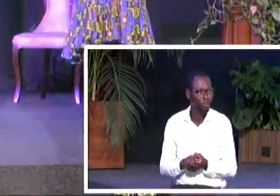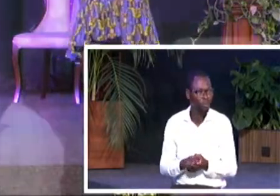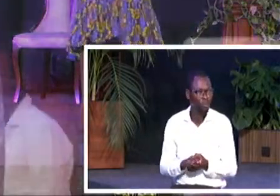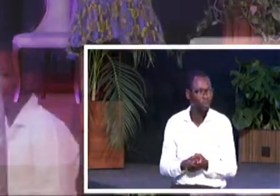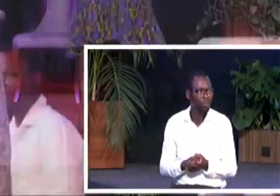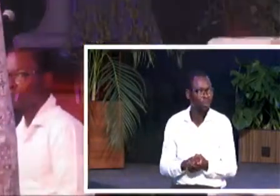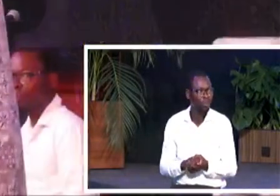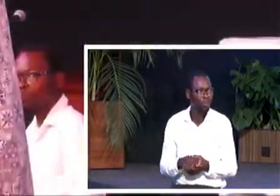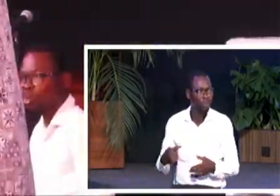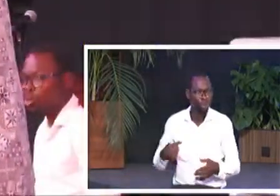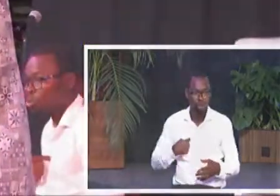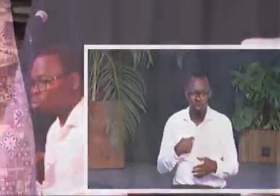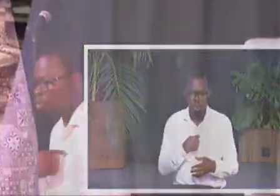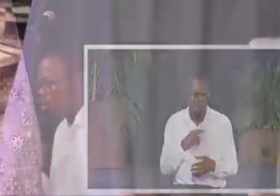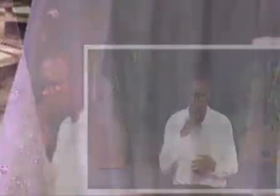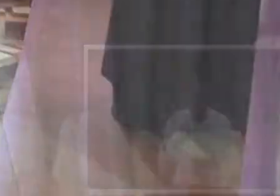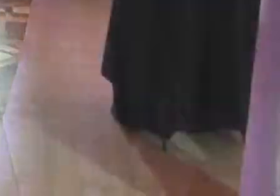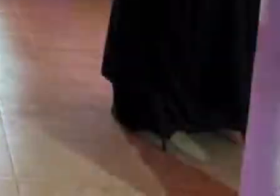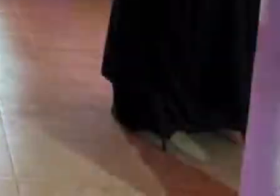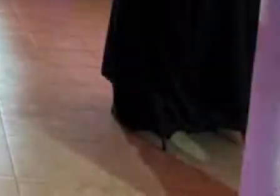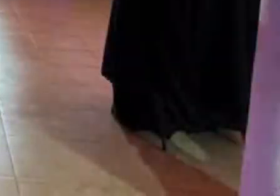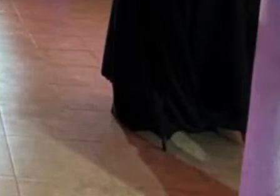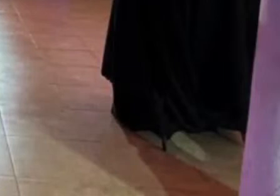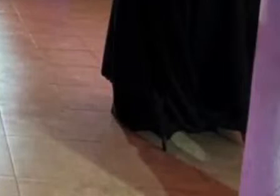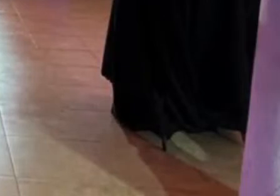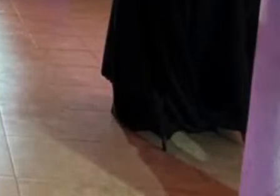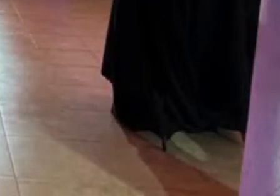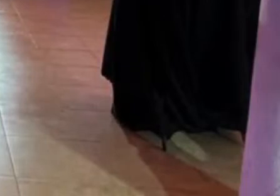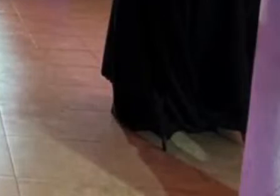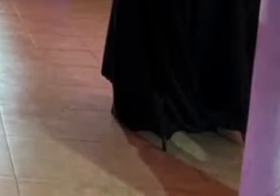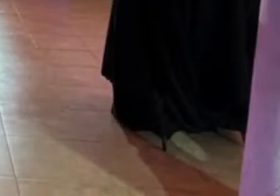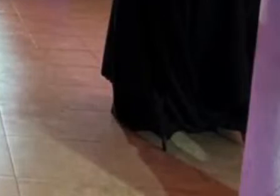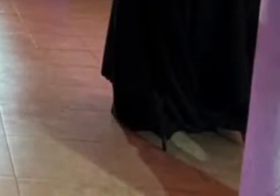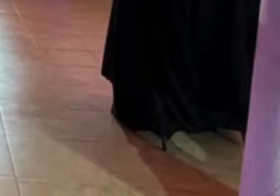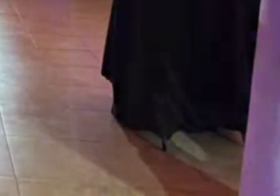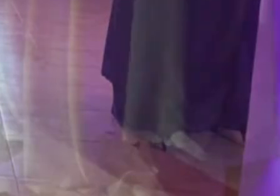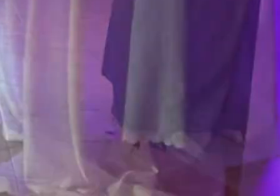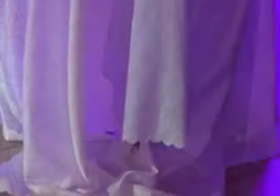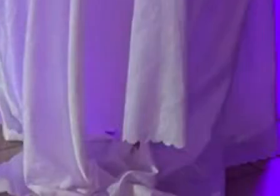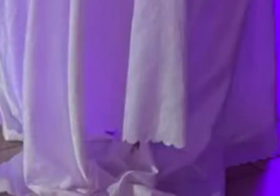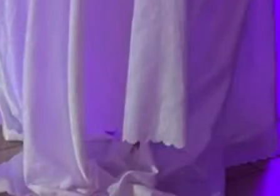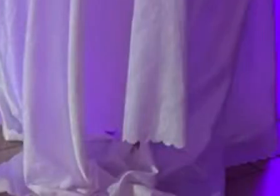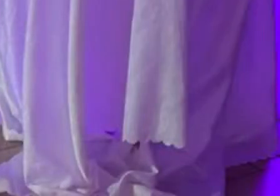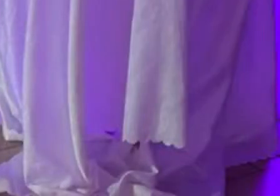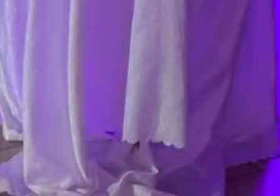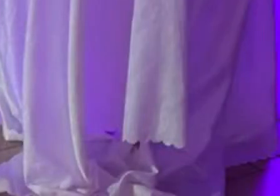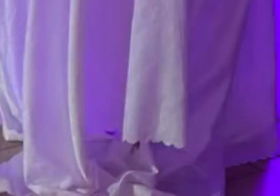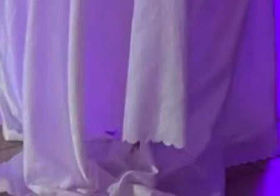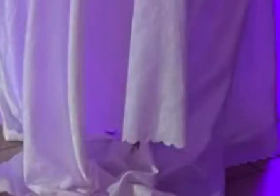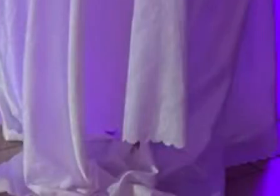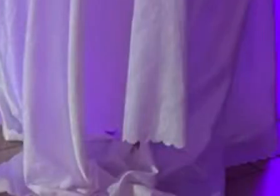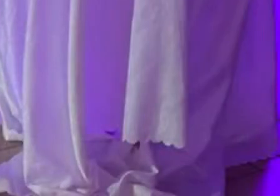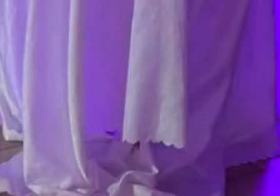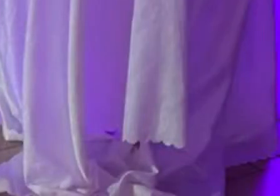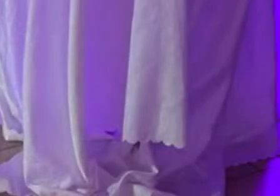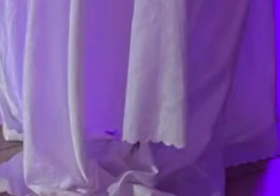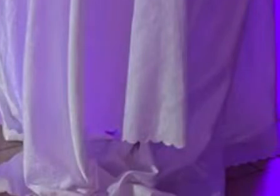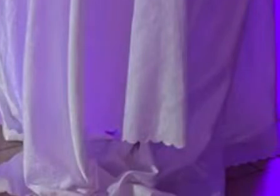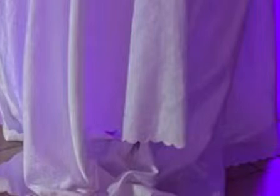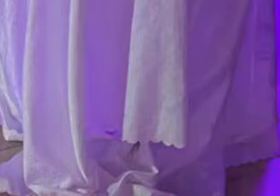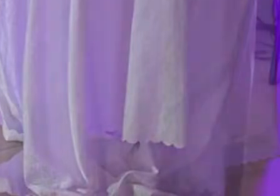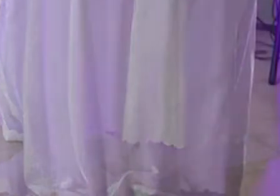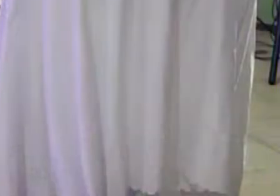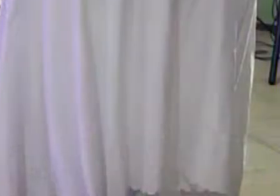the widest array of CEOs and mentors that we've ever had. I can see from real estate to